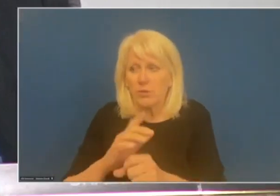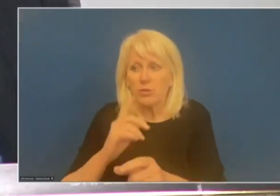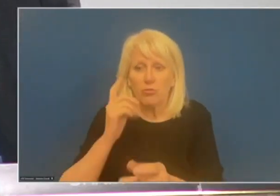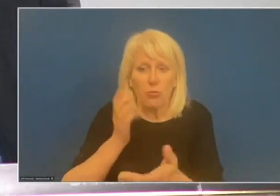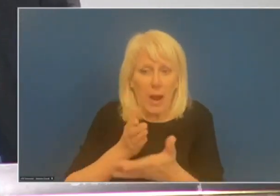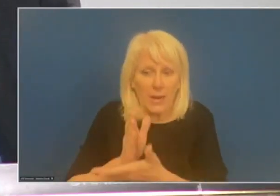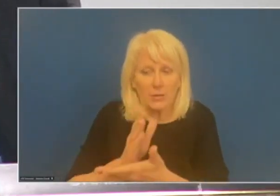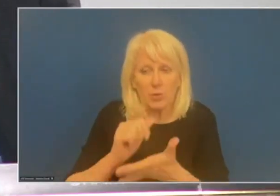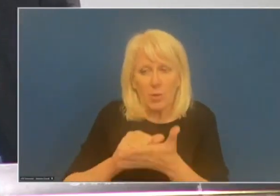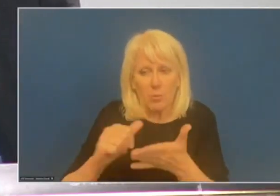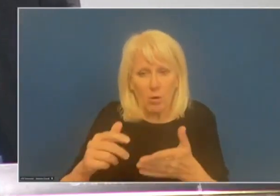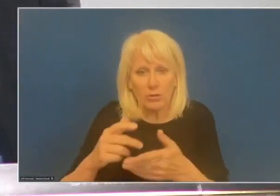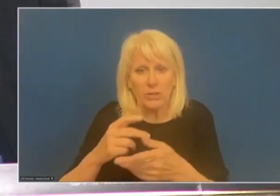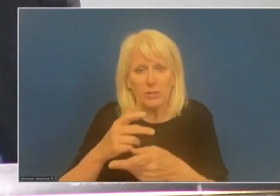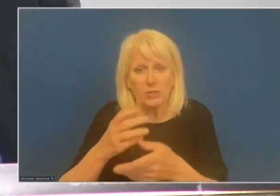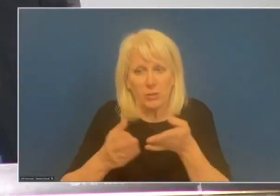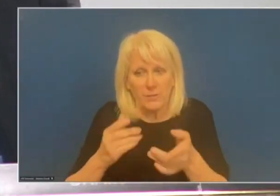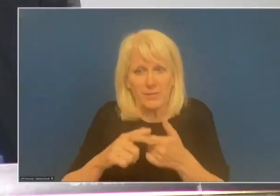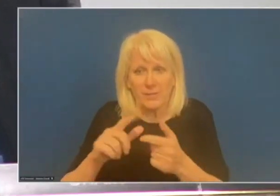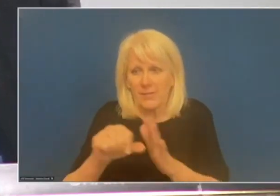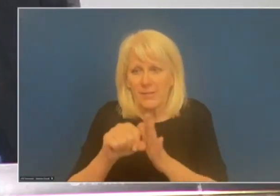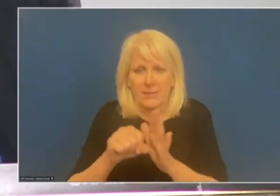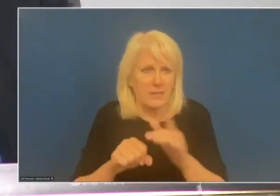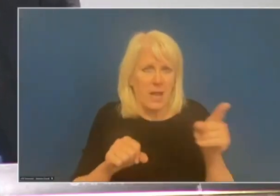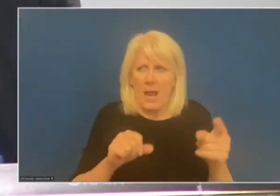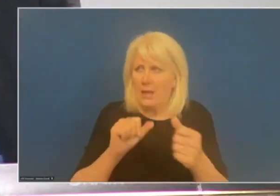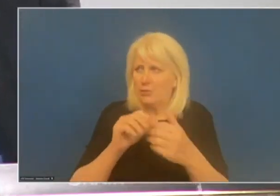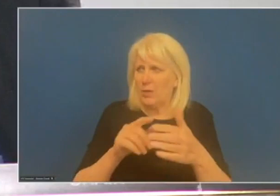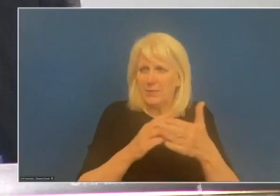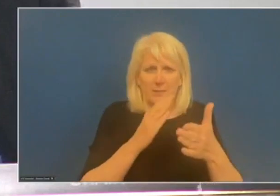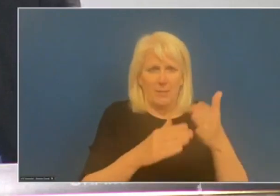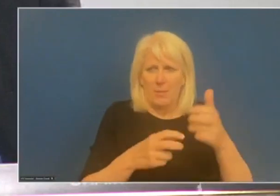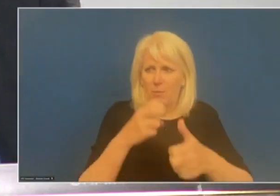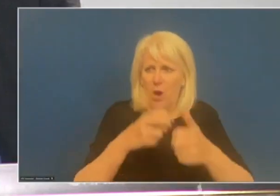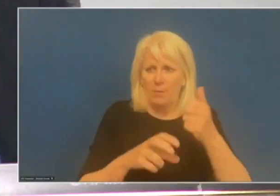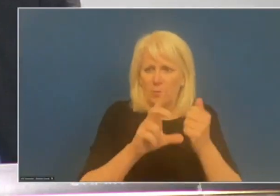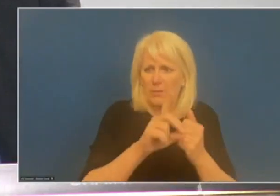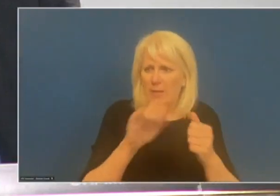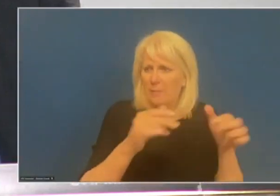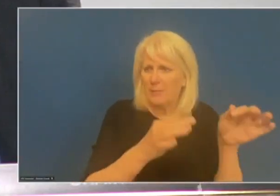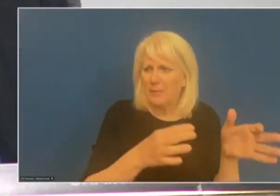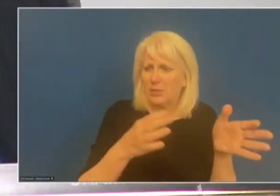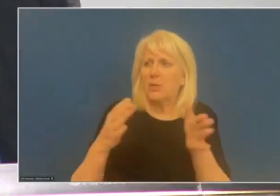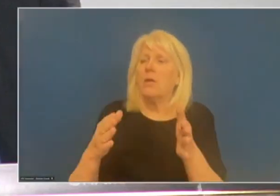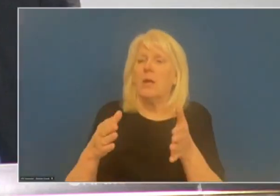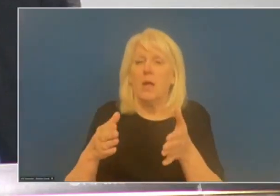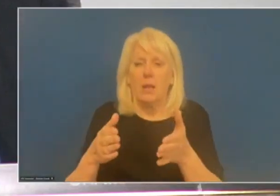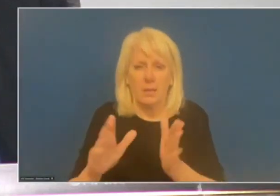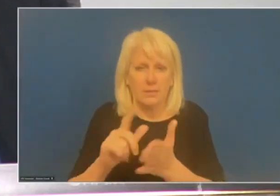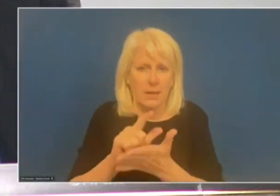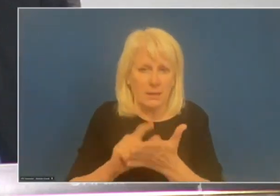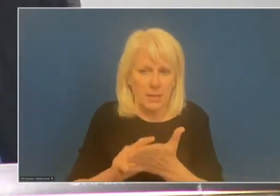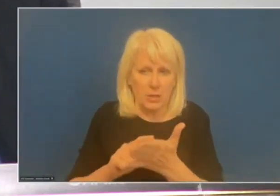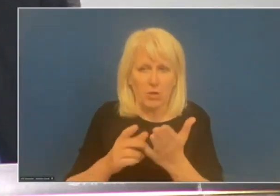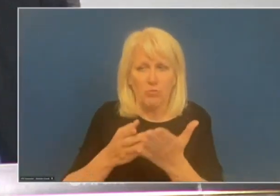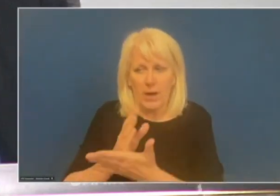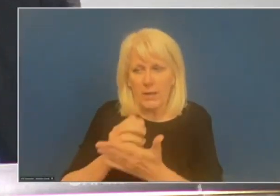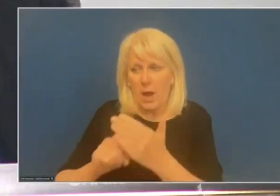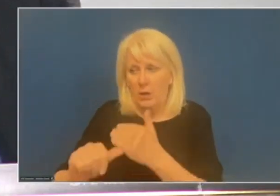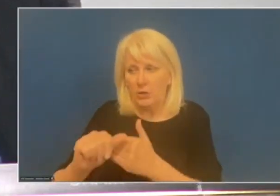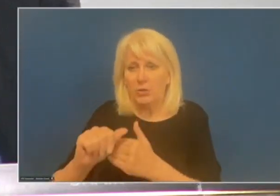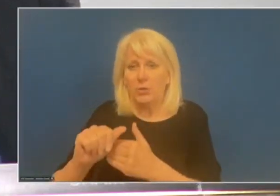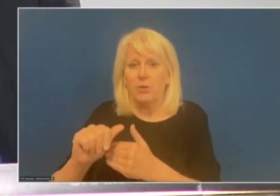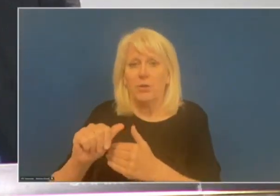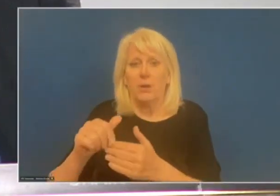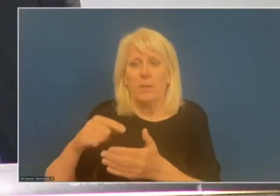some of the peculiarities of the Dobbs decision, and provides for the legal right under commercial insurance, and in some instances, things